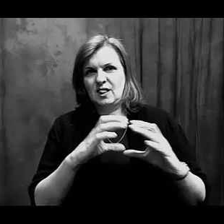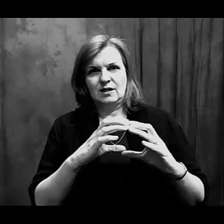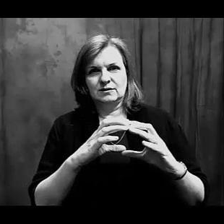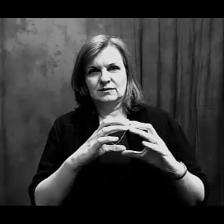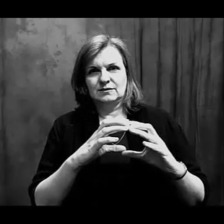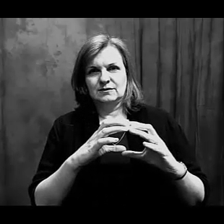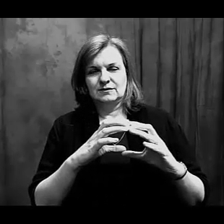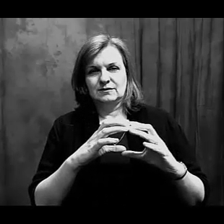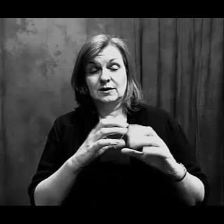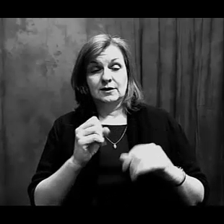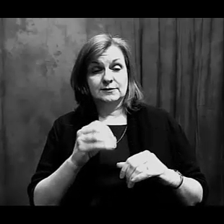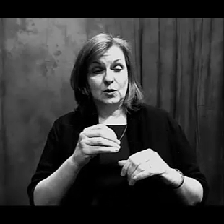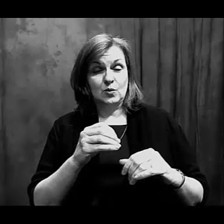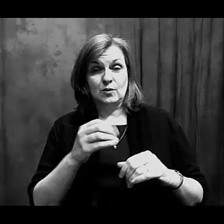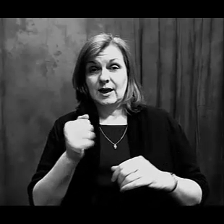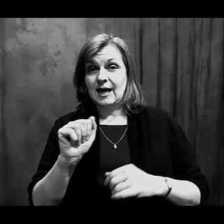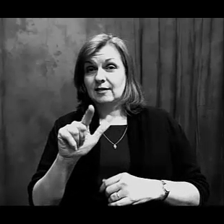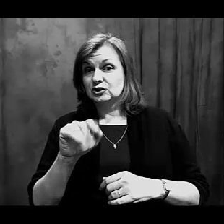are single-celled.